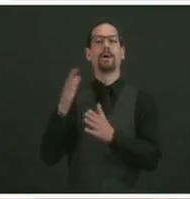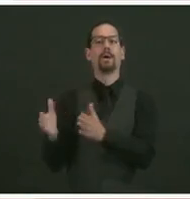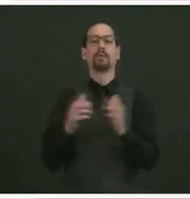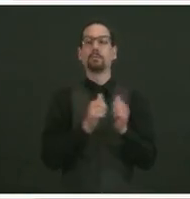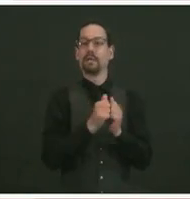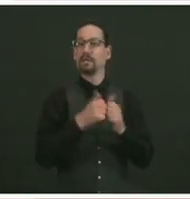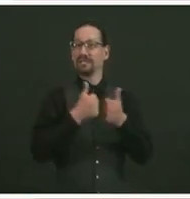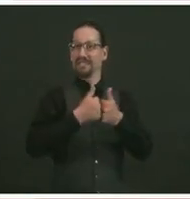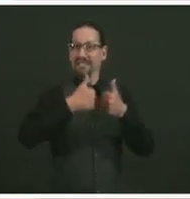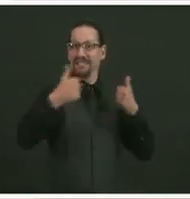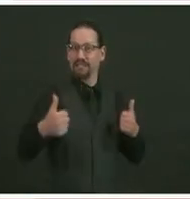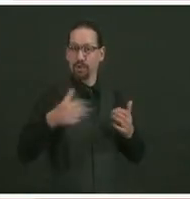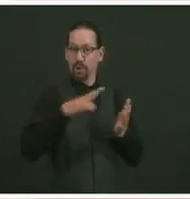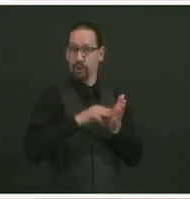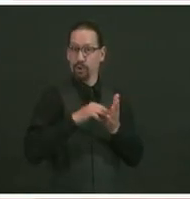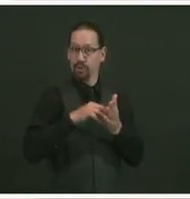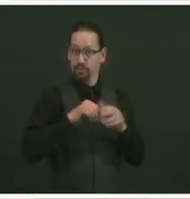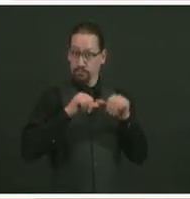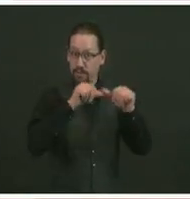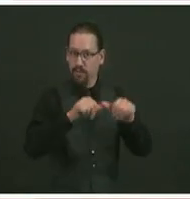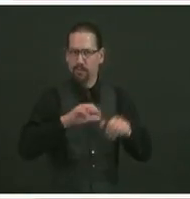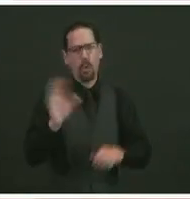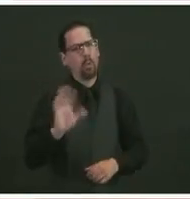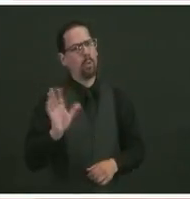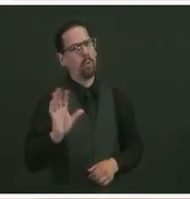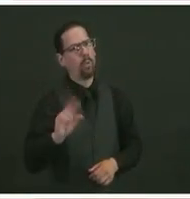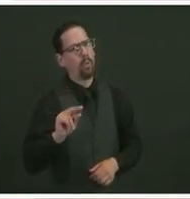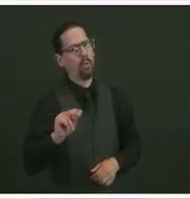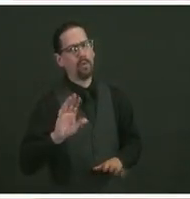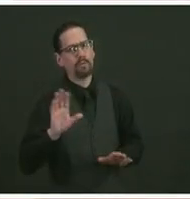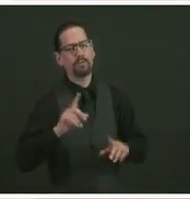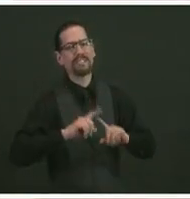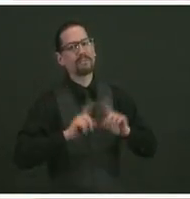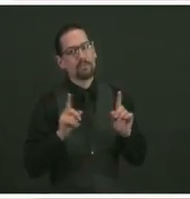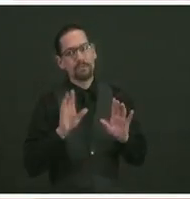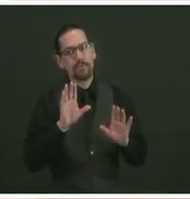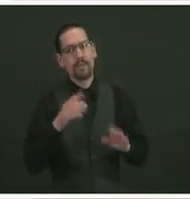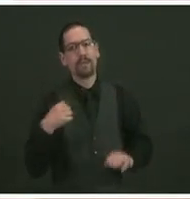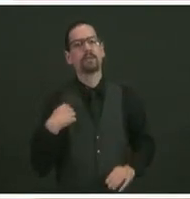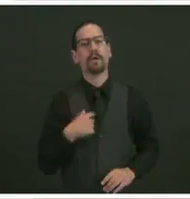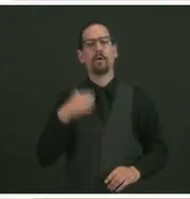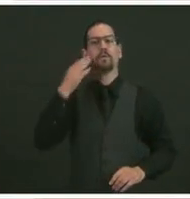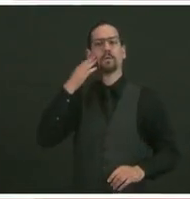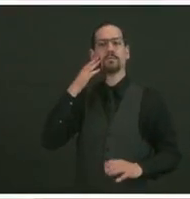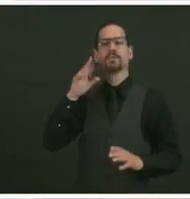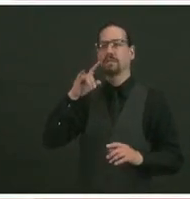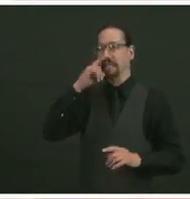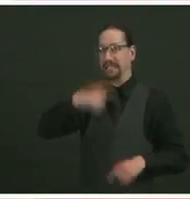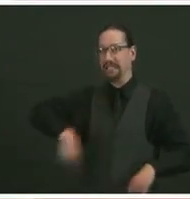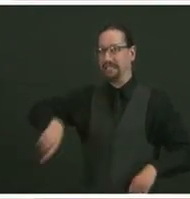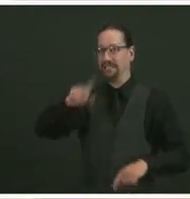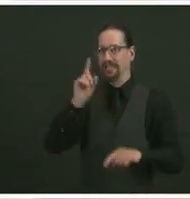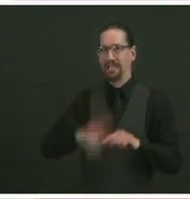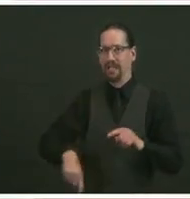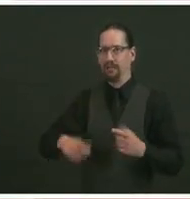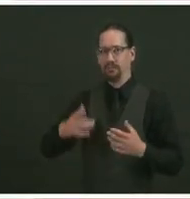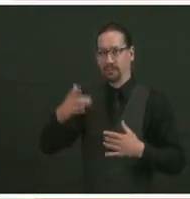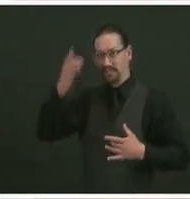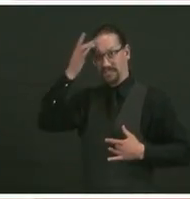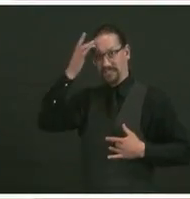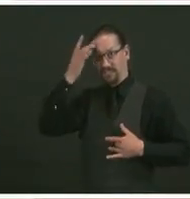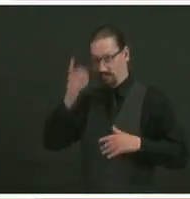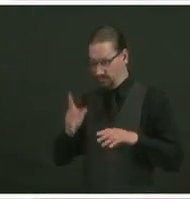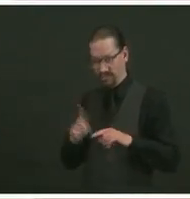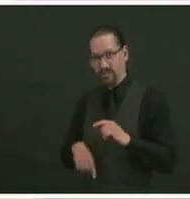forever exclusively distance learning, but we know that kids can't be going to school when they're sick. So we're